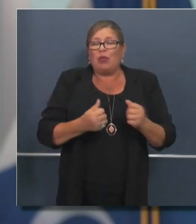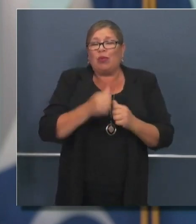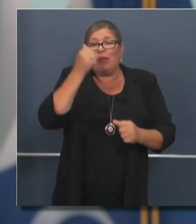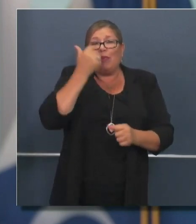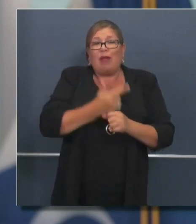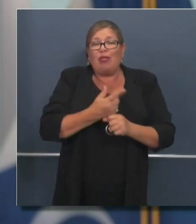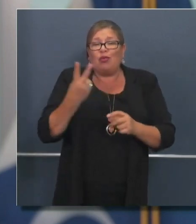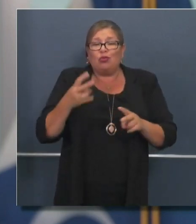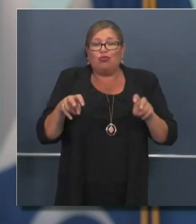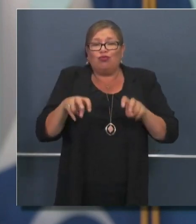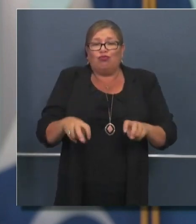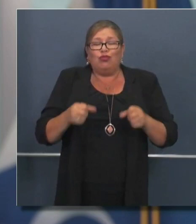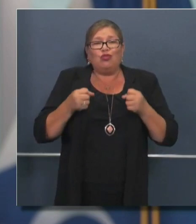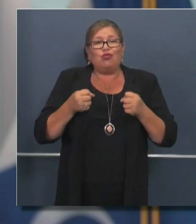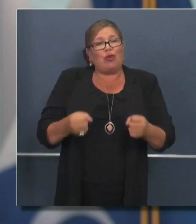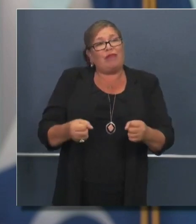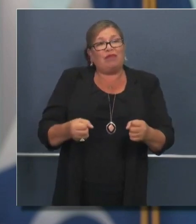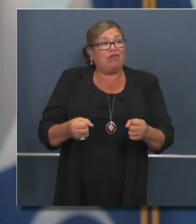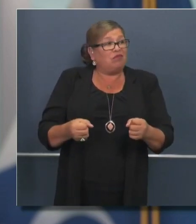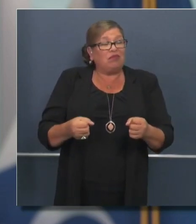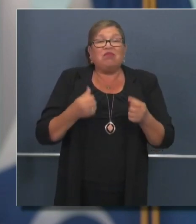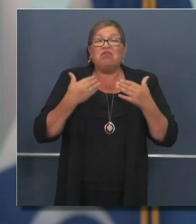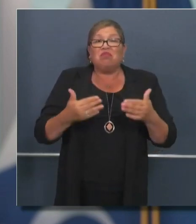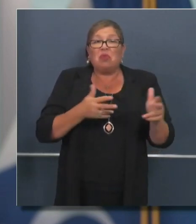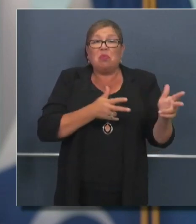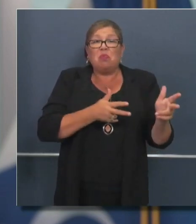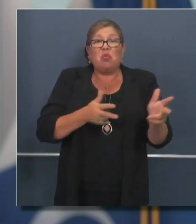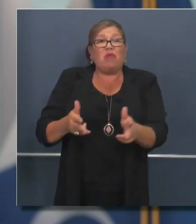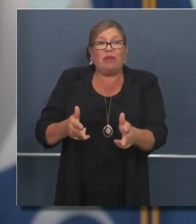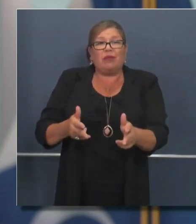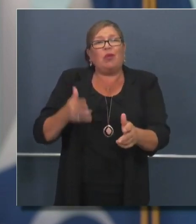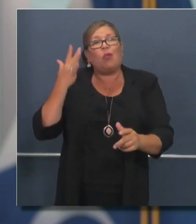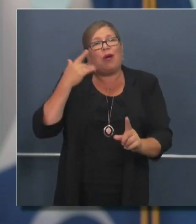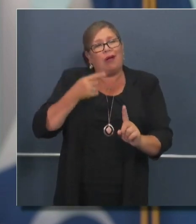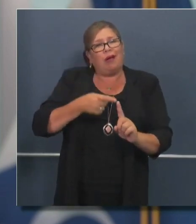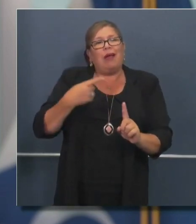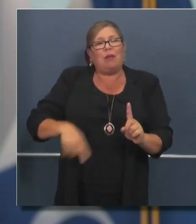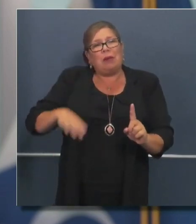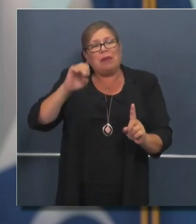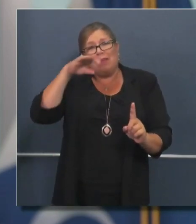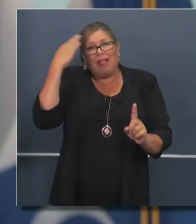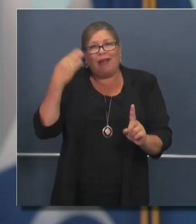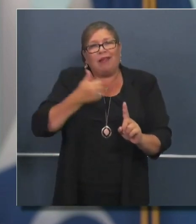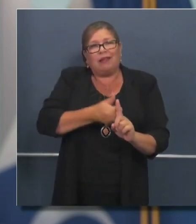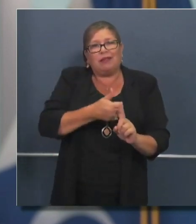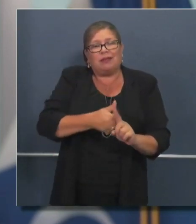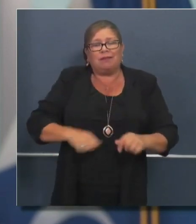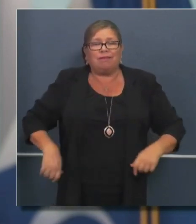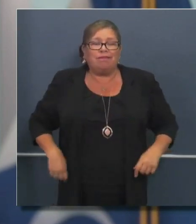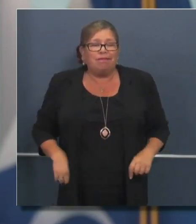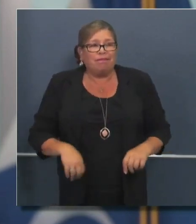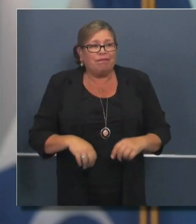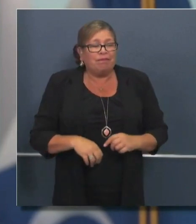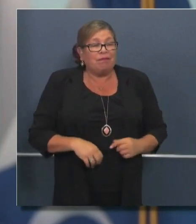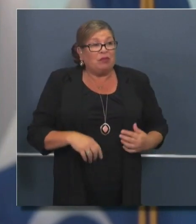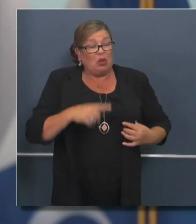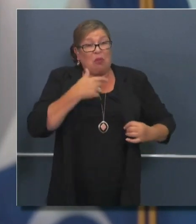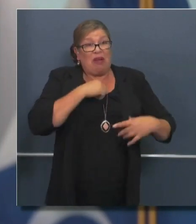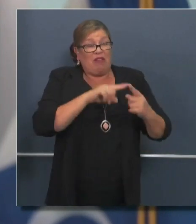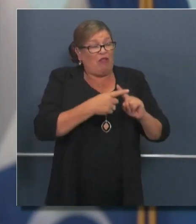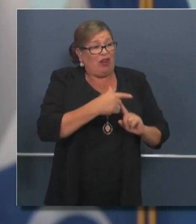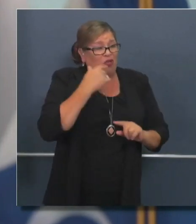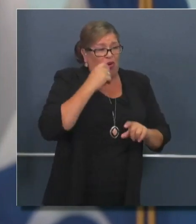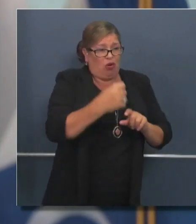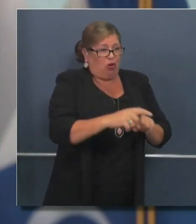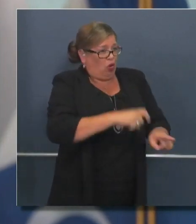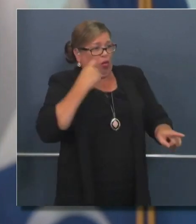brother in a car, and he happened to be black. I remember Derek calling me in panic, lighting up my